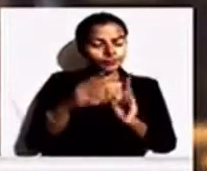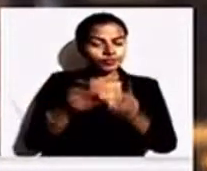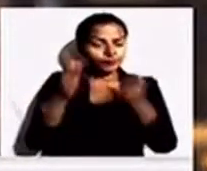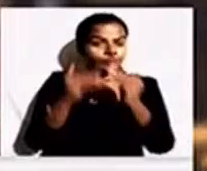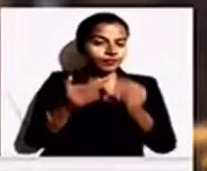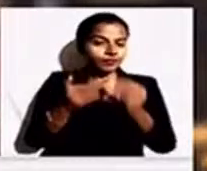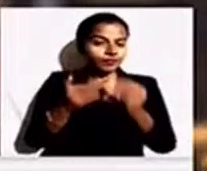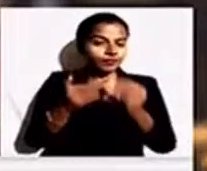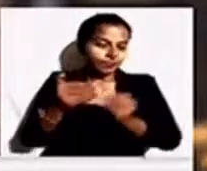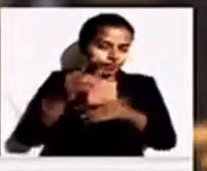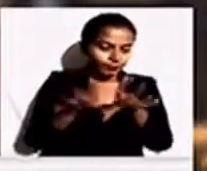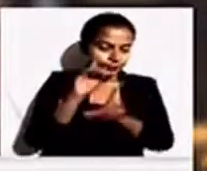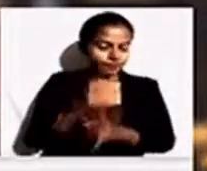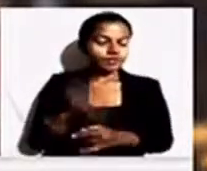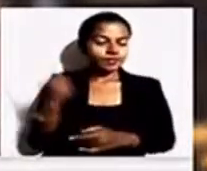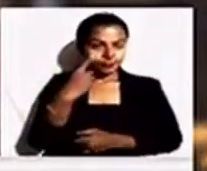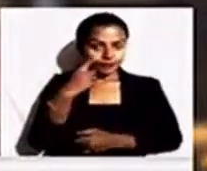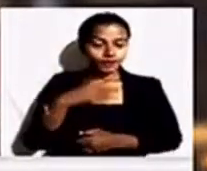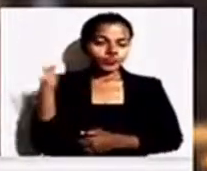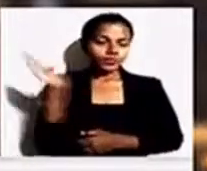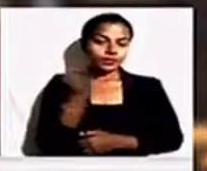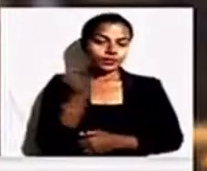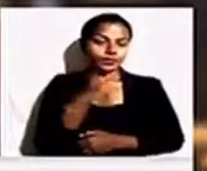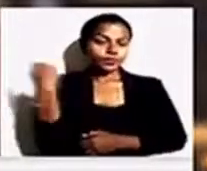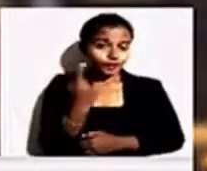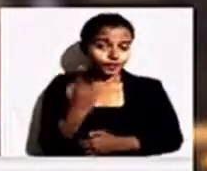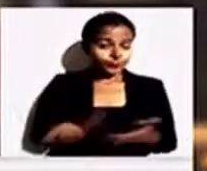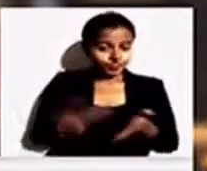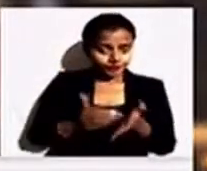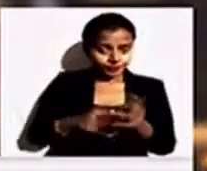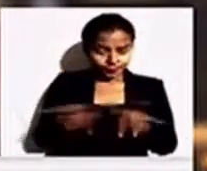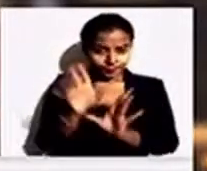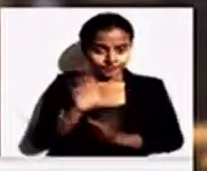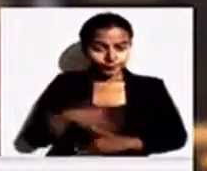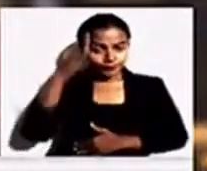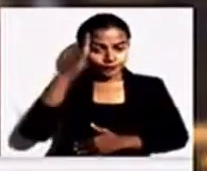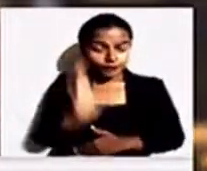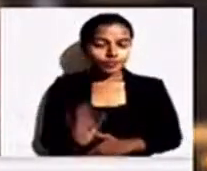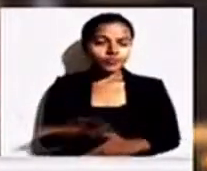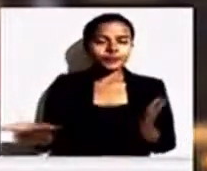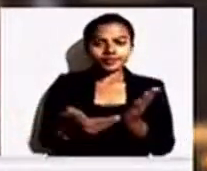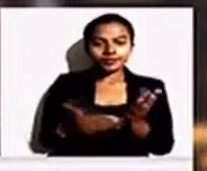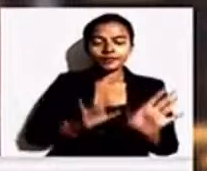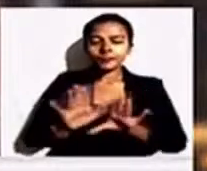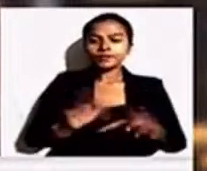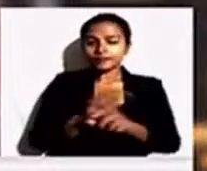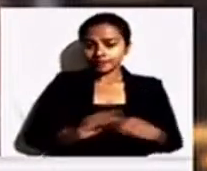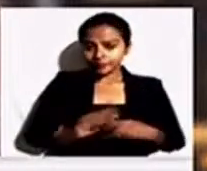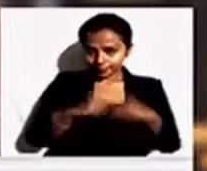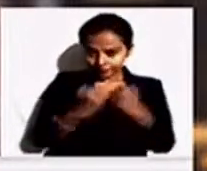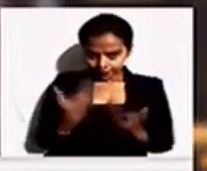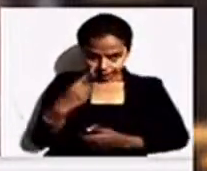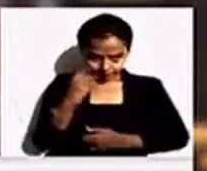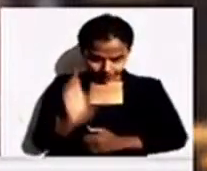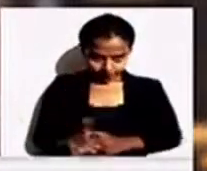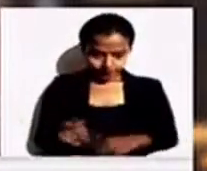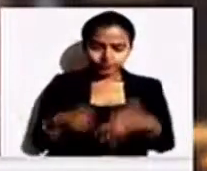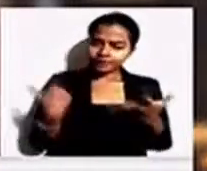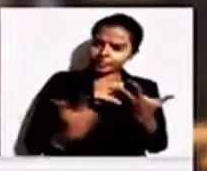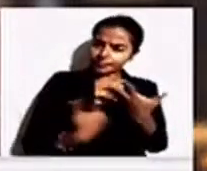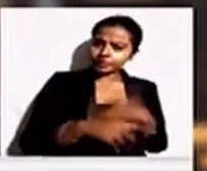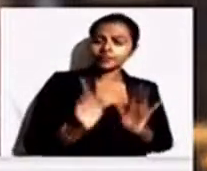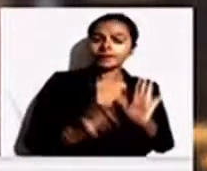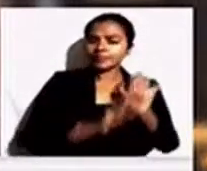hurricane continuously while a disaster management mechanism was set in place. However, several areas in the northern province suffered